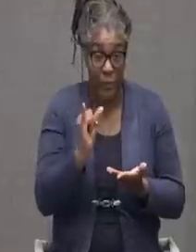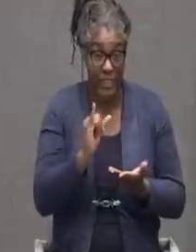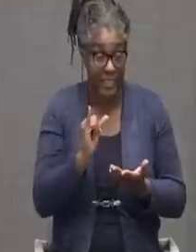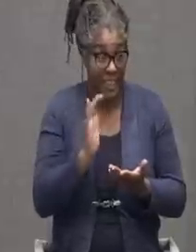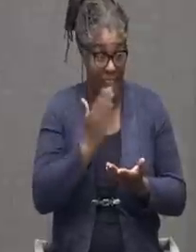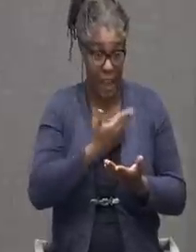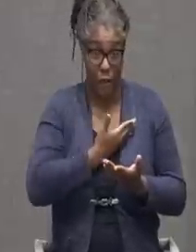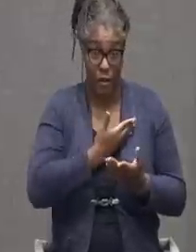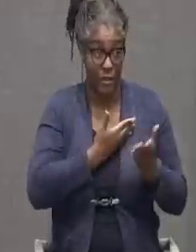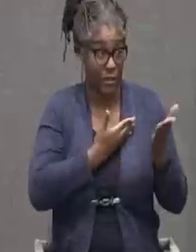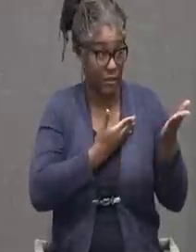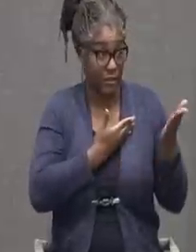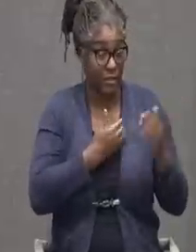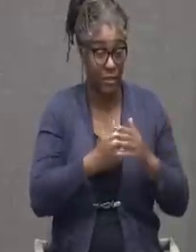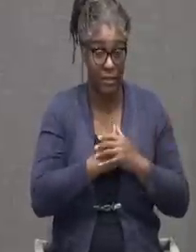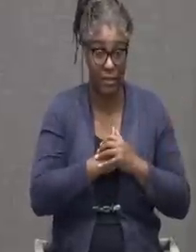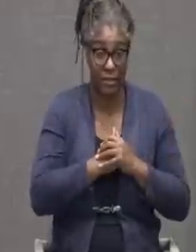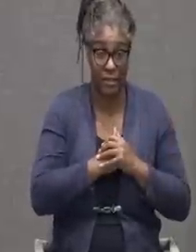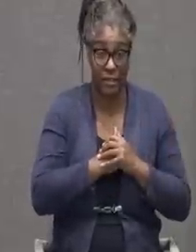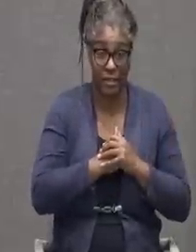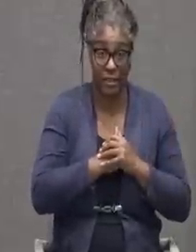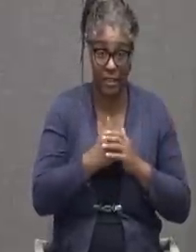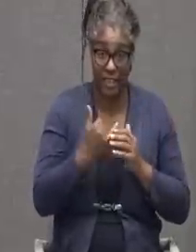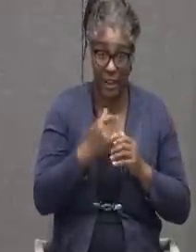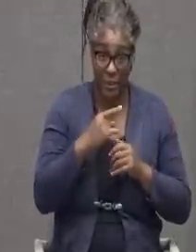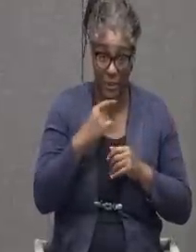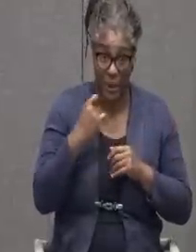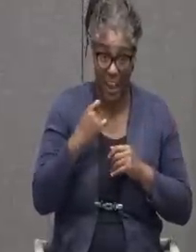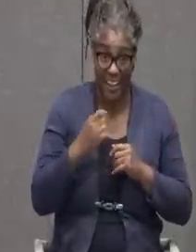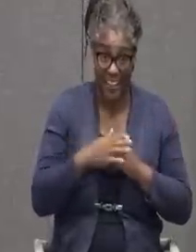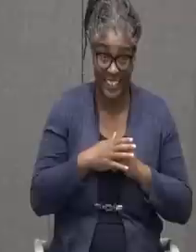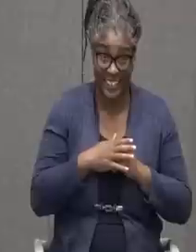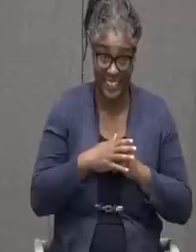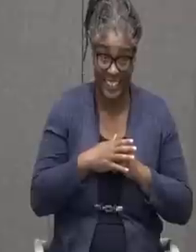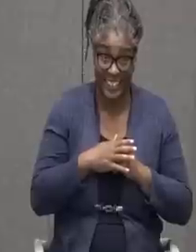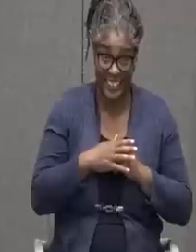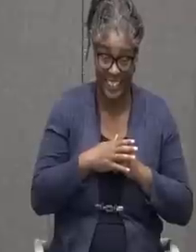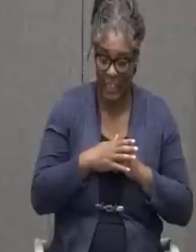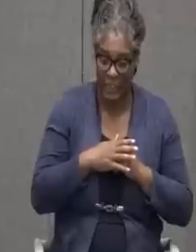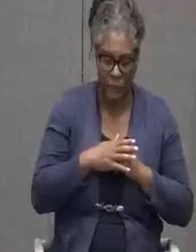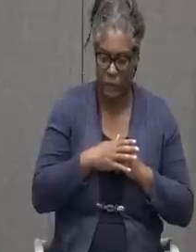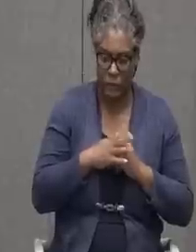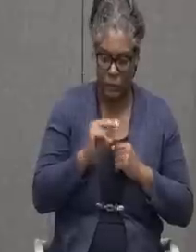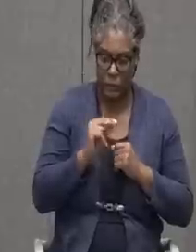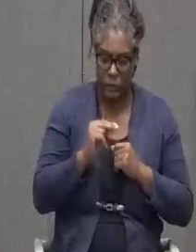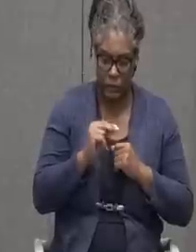yet? Oh, that's so exciting. It's not dry, it's falling over.